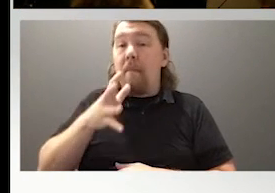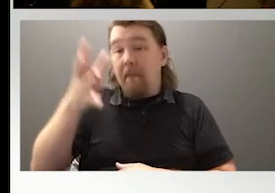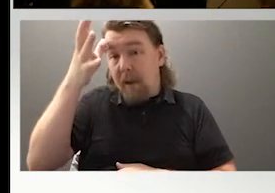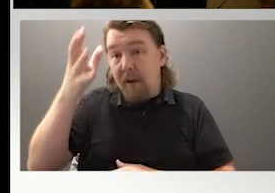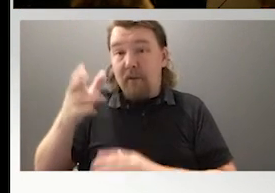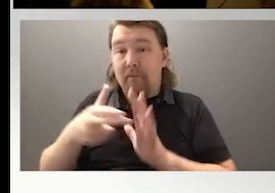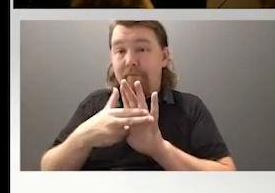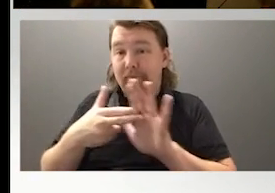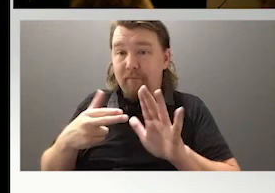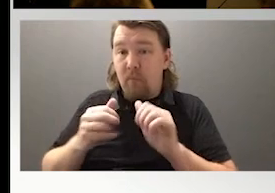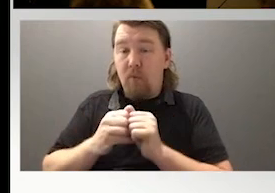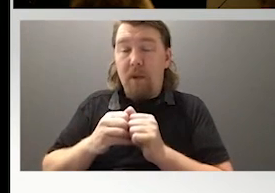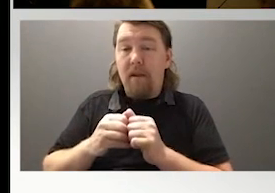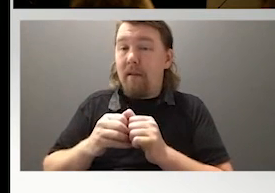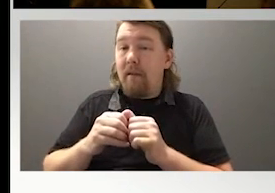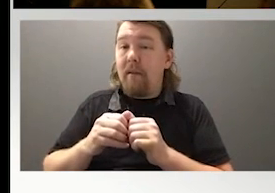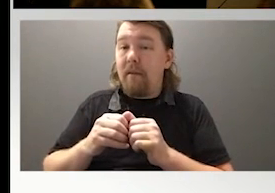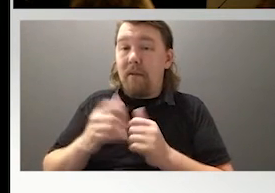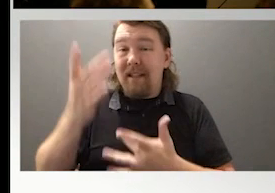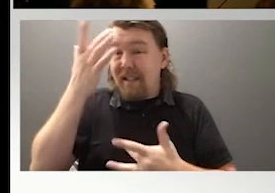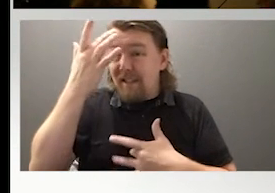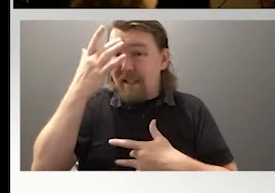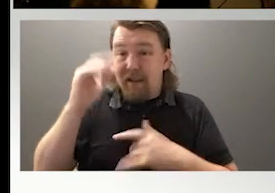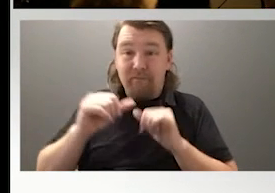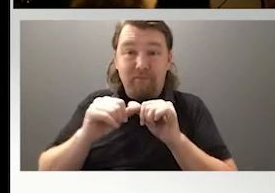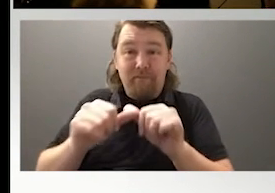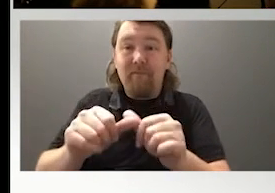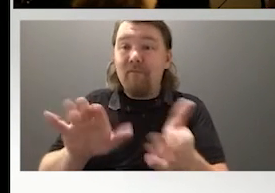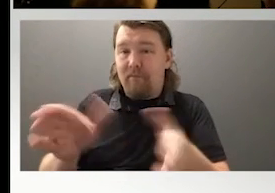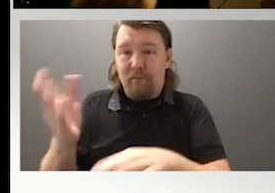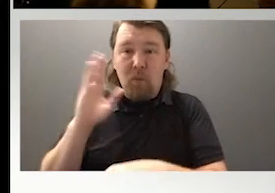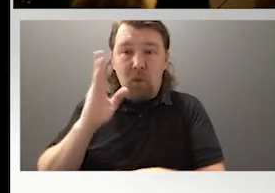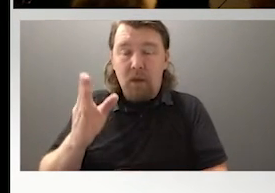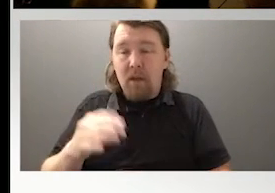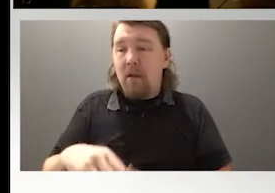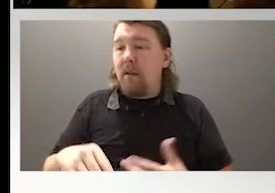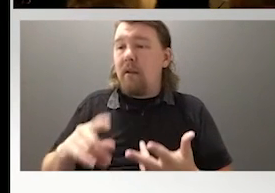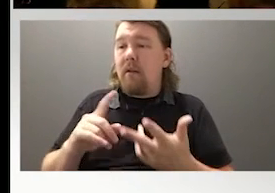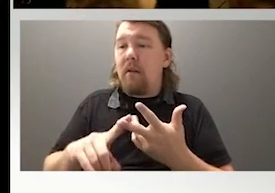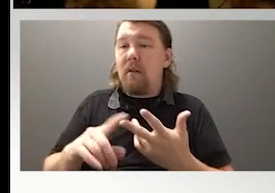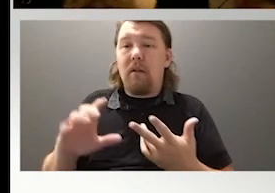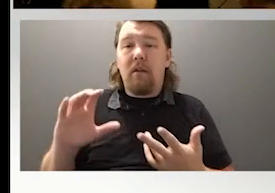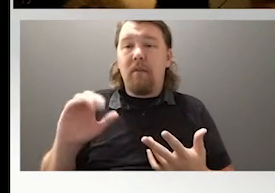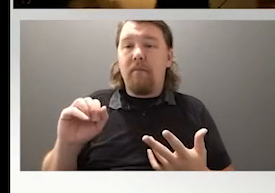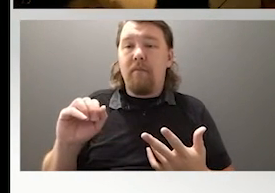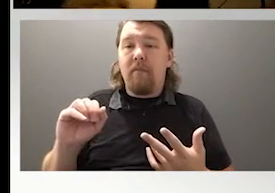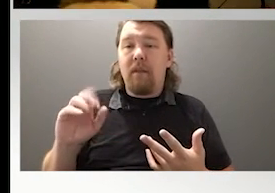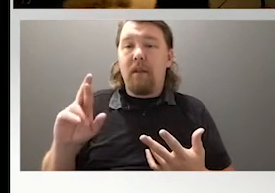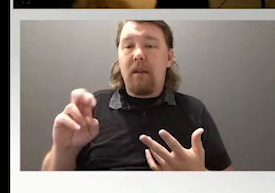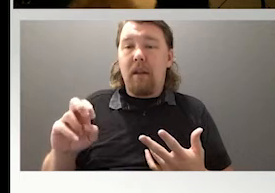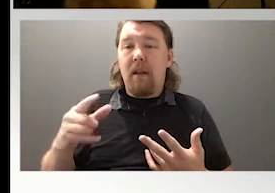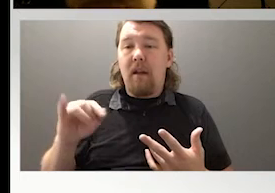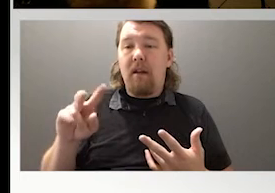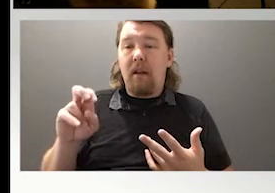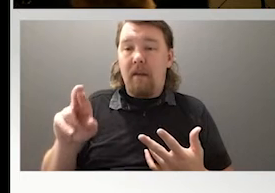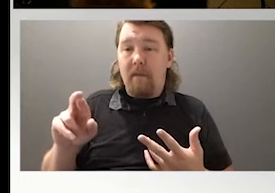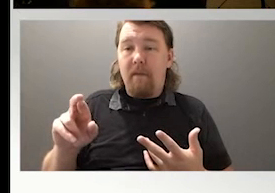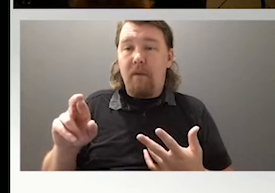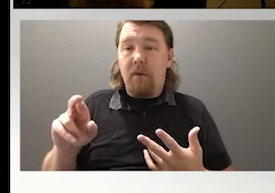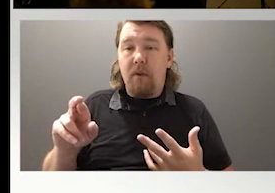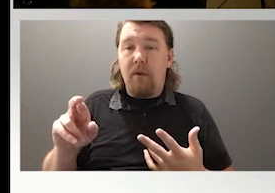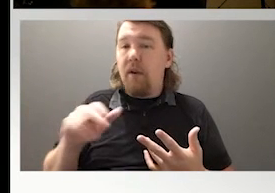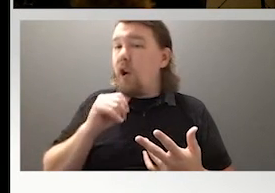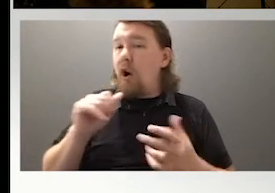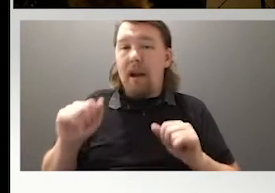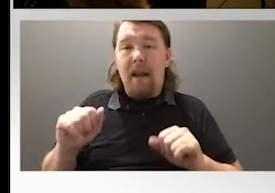terminal illness, or things happen where the caregiver, the individual needs a caregiver, but the caregiver is